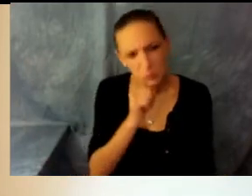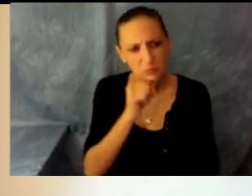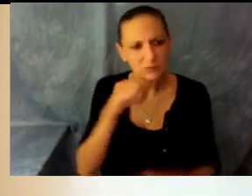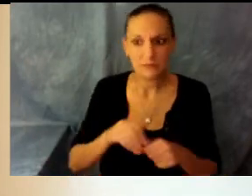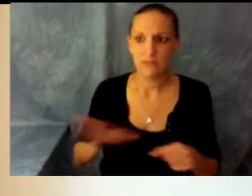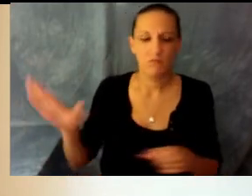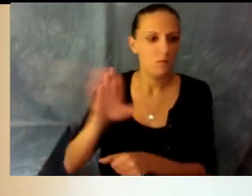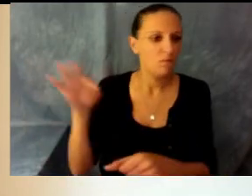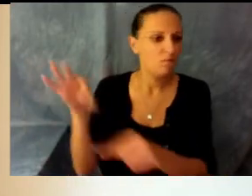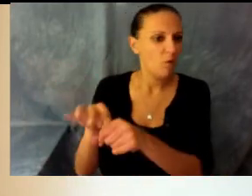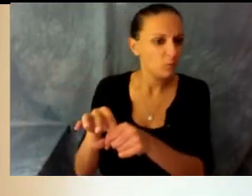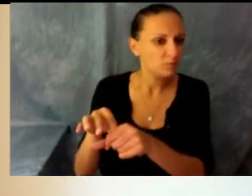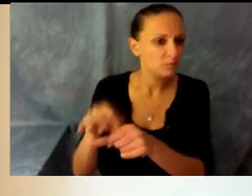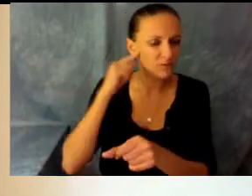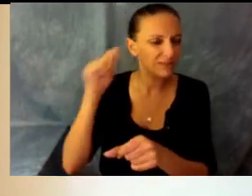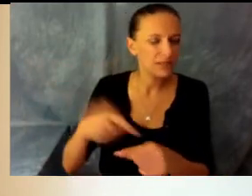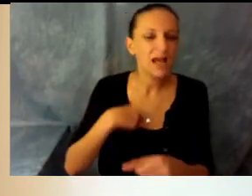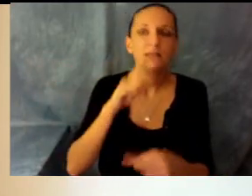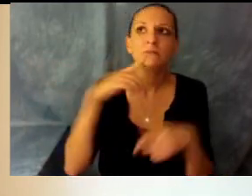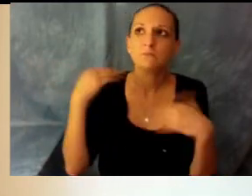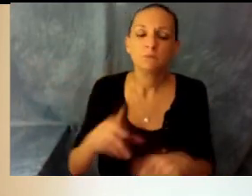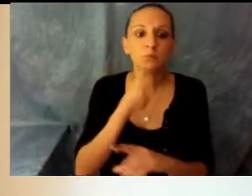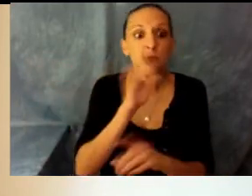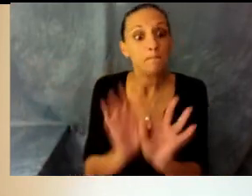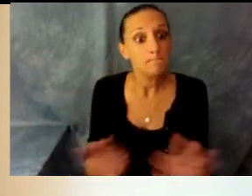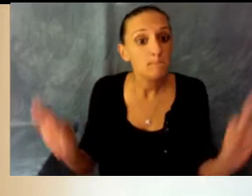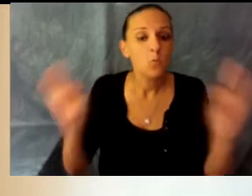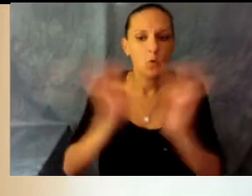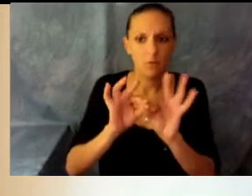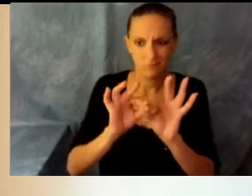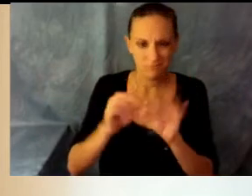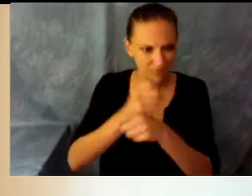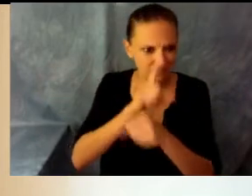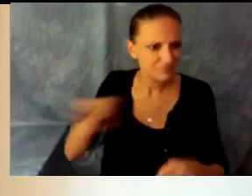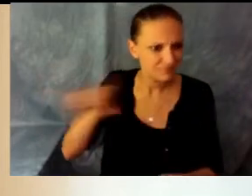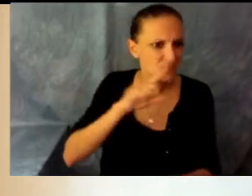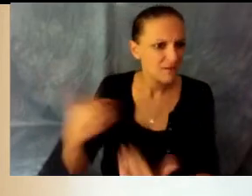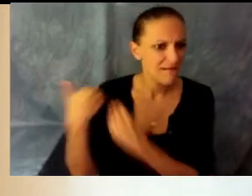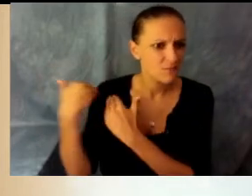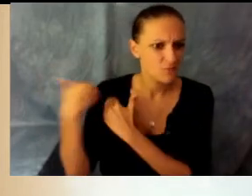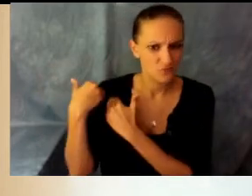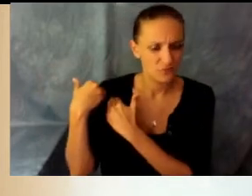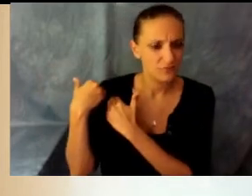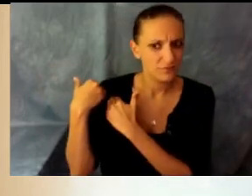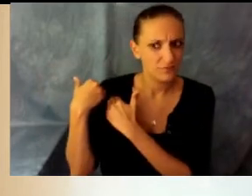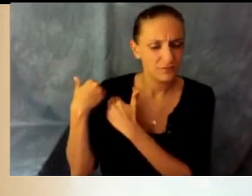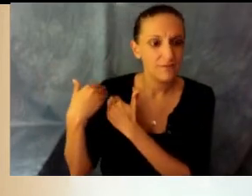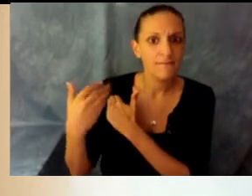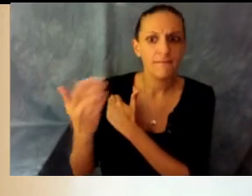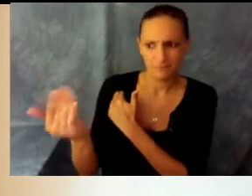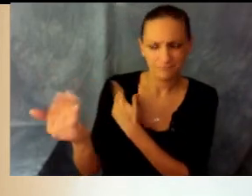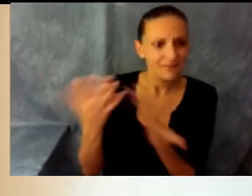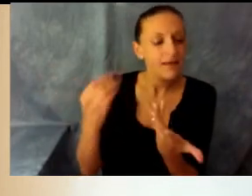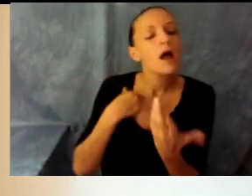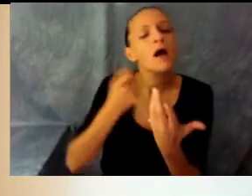cast. I think it's incredibly important to hold them accountable. And I understand that there are